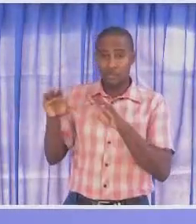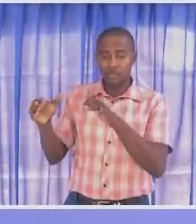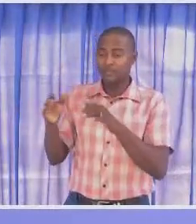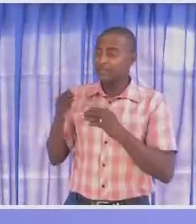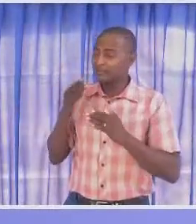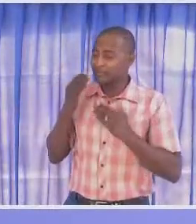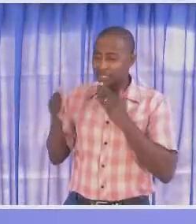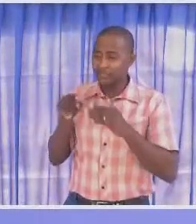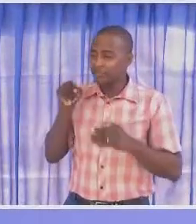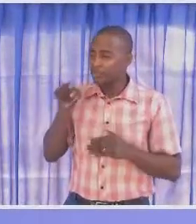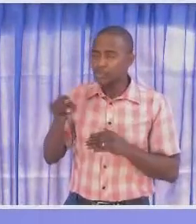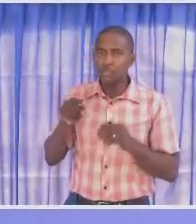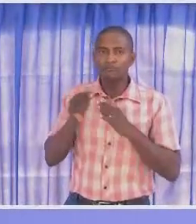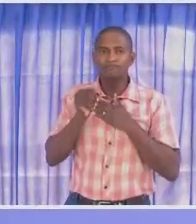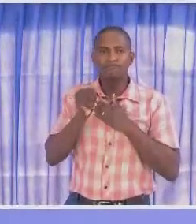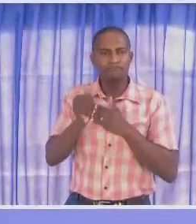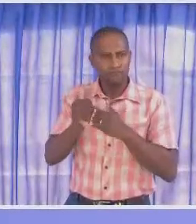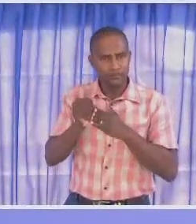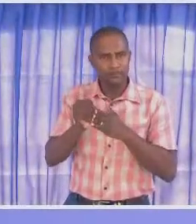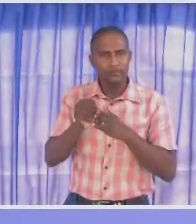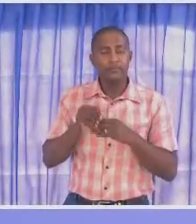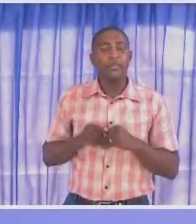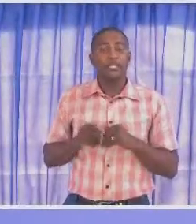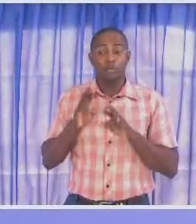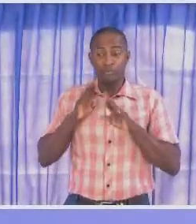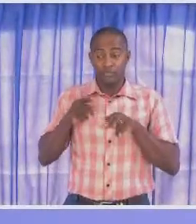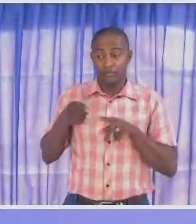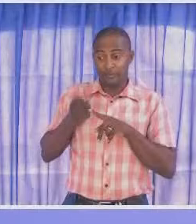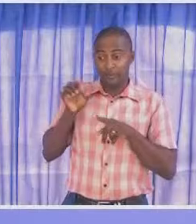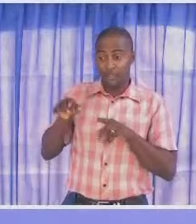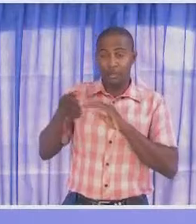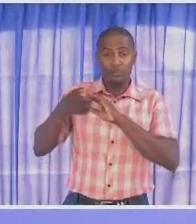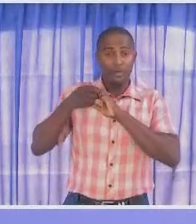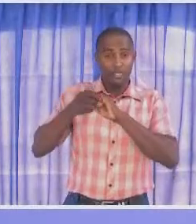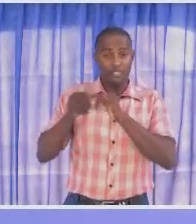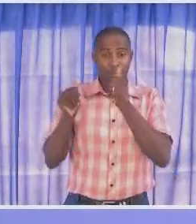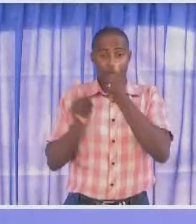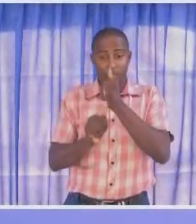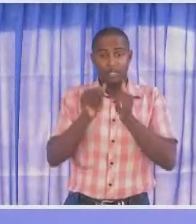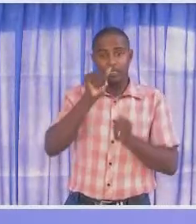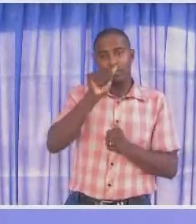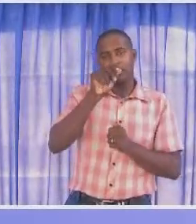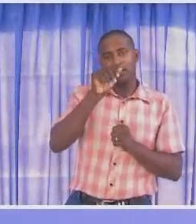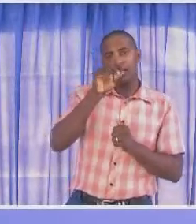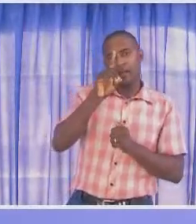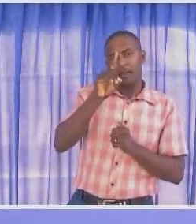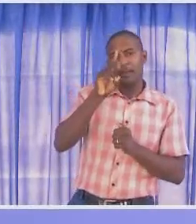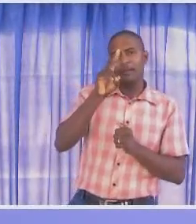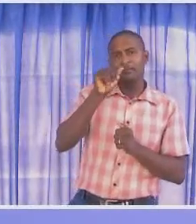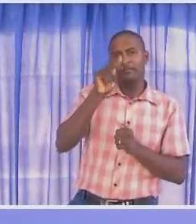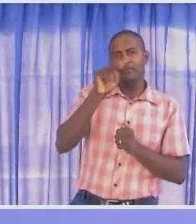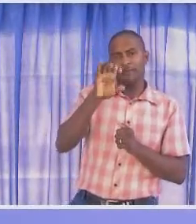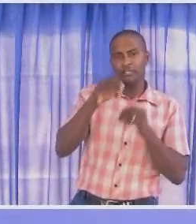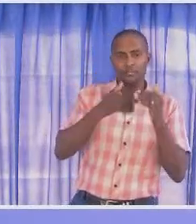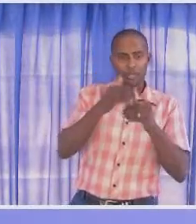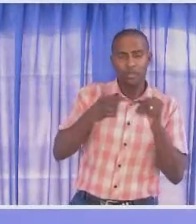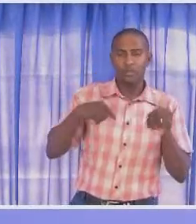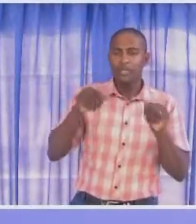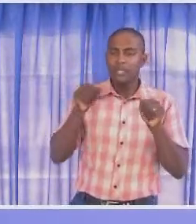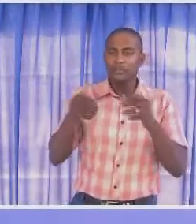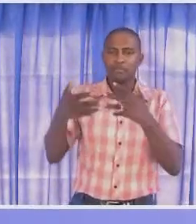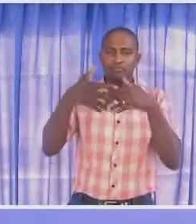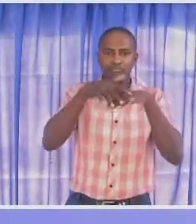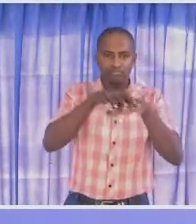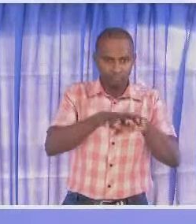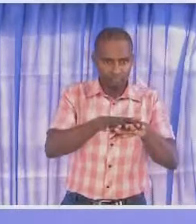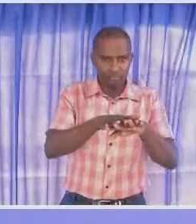thank you for your leadership. As a result of your partnership under the Advance program, we are able to collaborate with and continue to